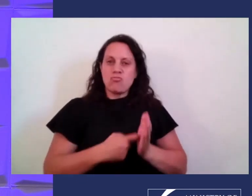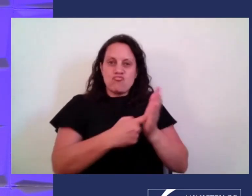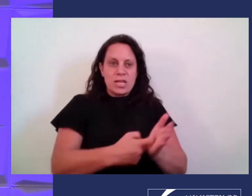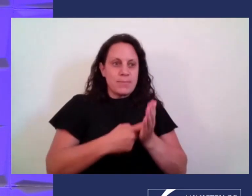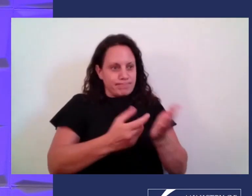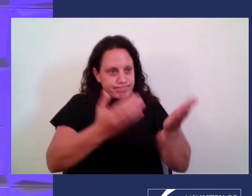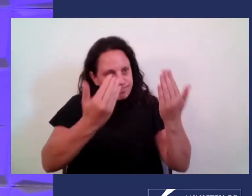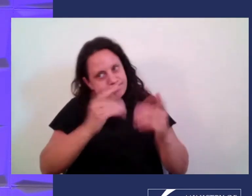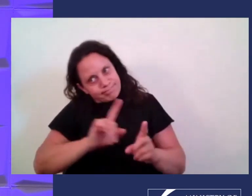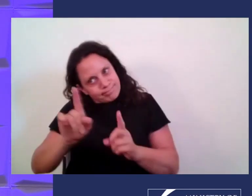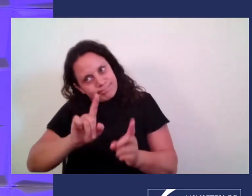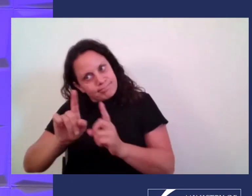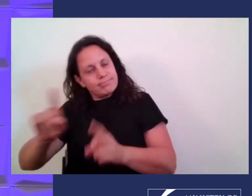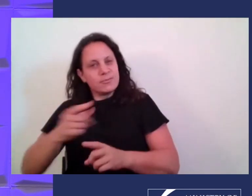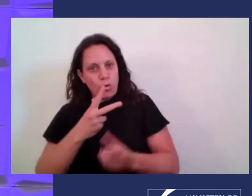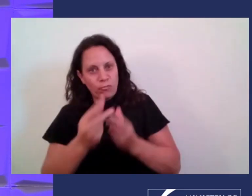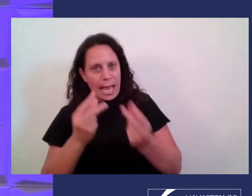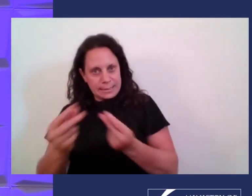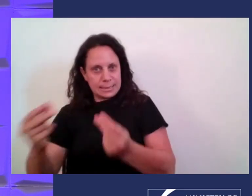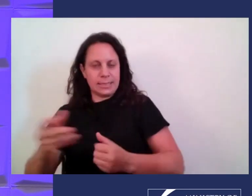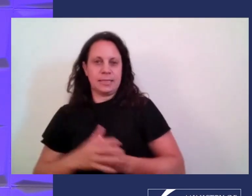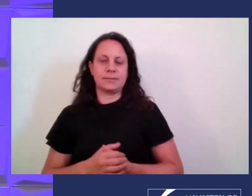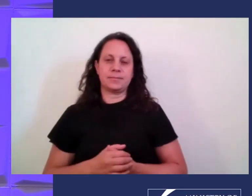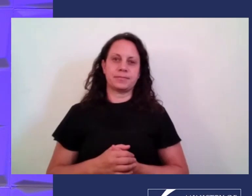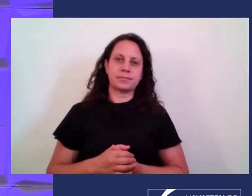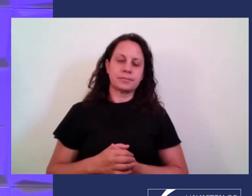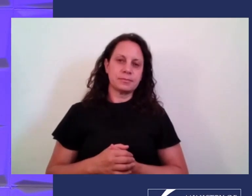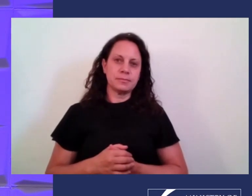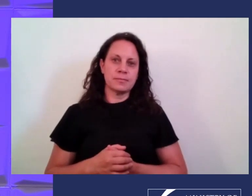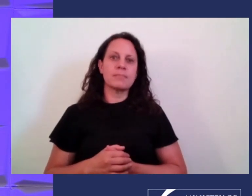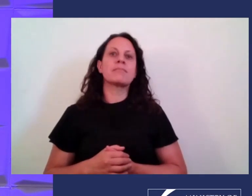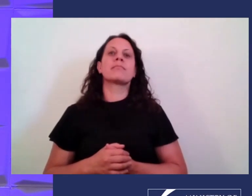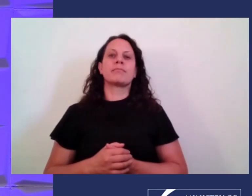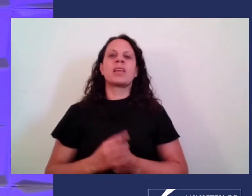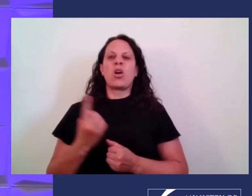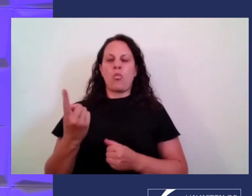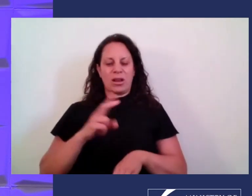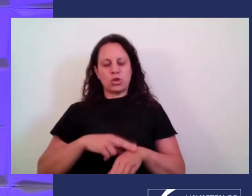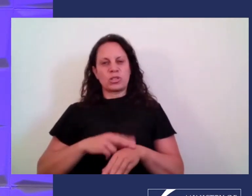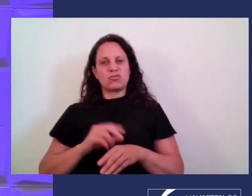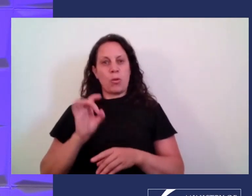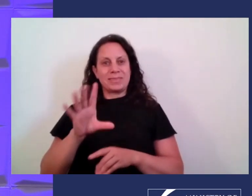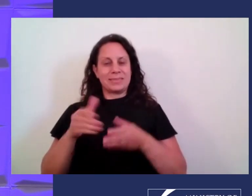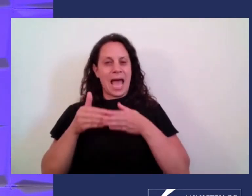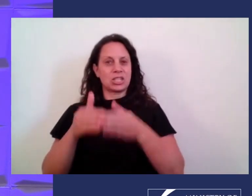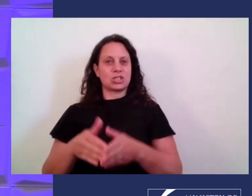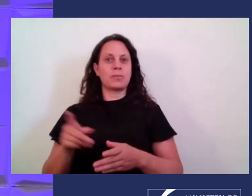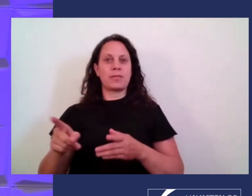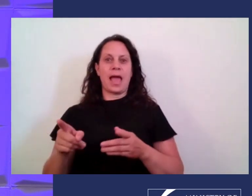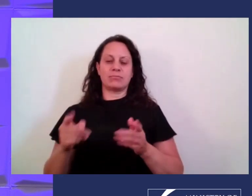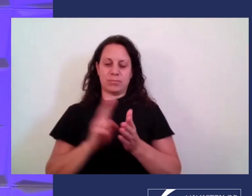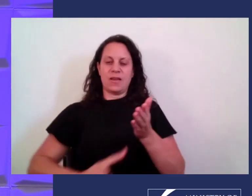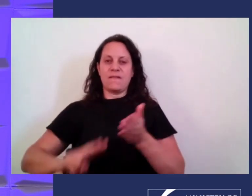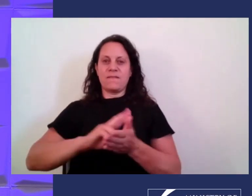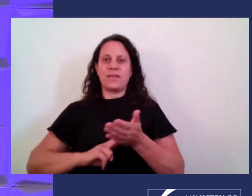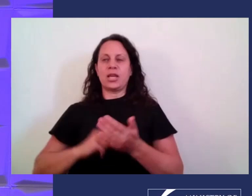our paediatric cardiologists at Starship made a video to share with their whānau that they see in clinic, our heart